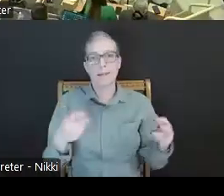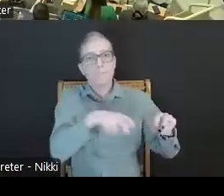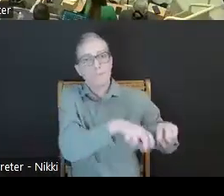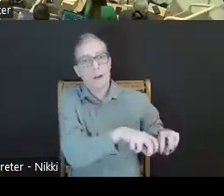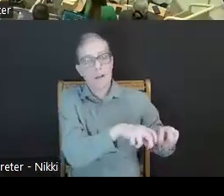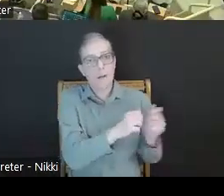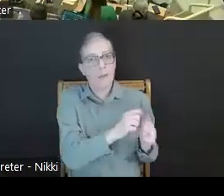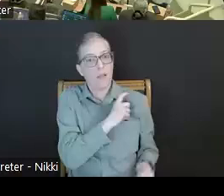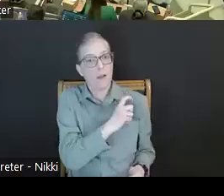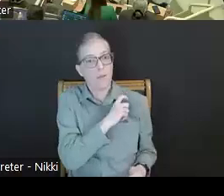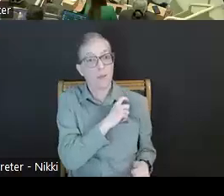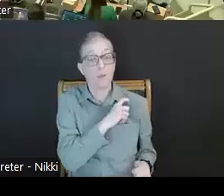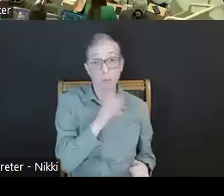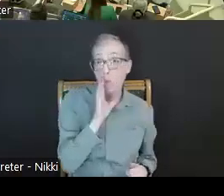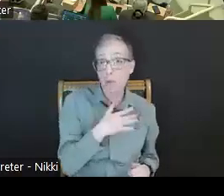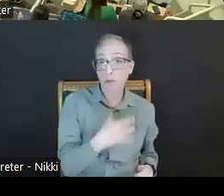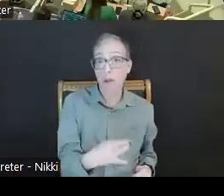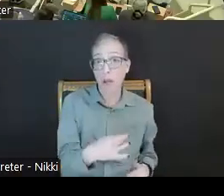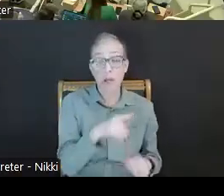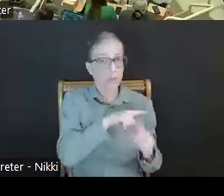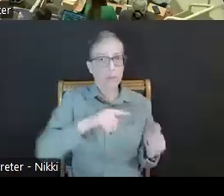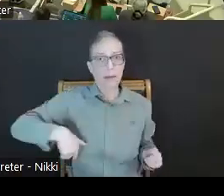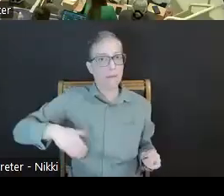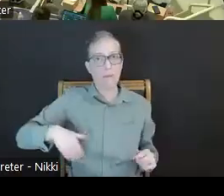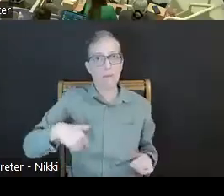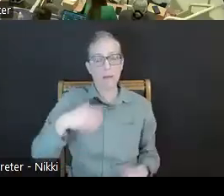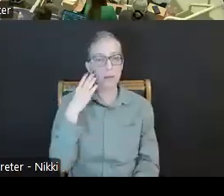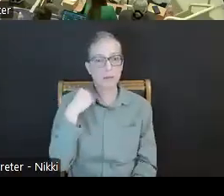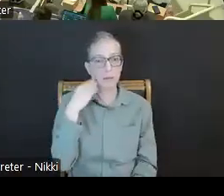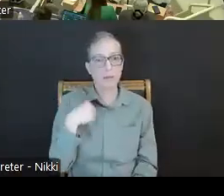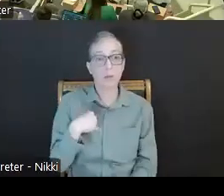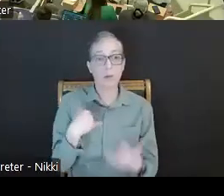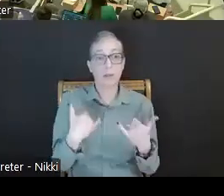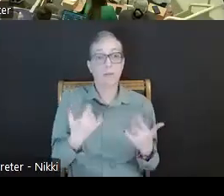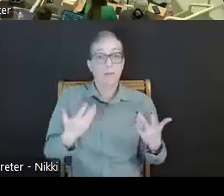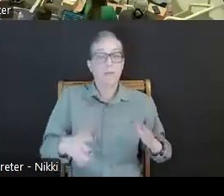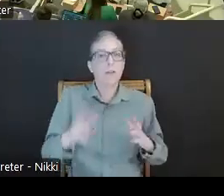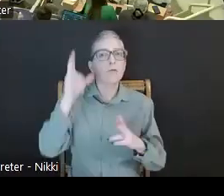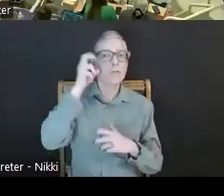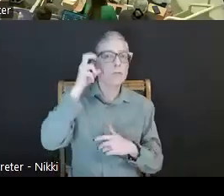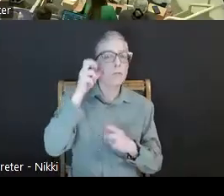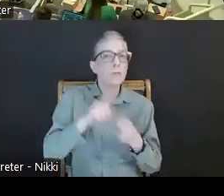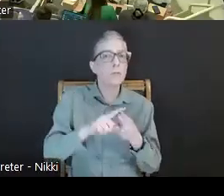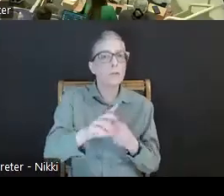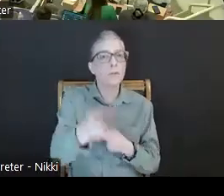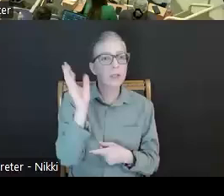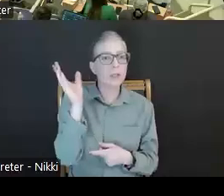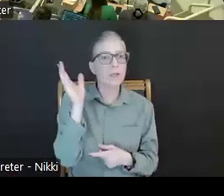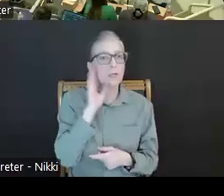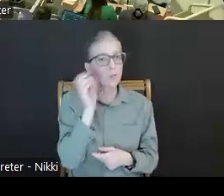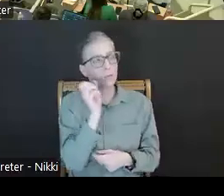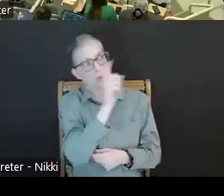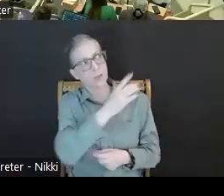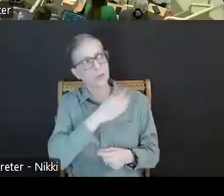really would like to. And after hearing you, I'm going to ask my supervisor if that might be